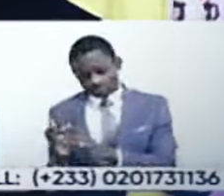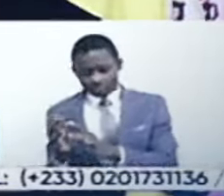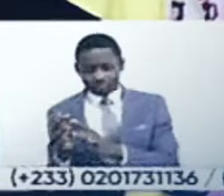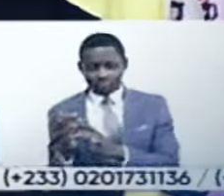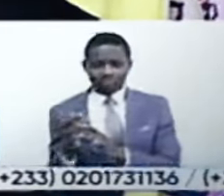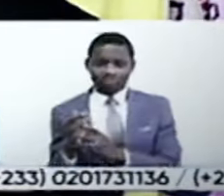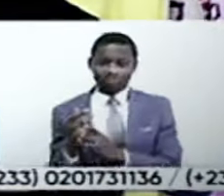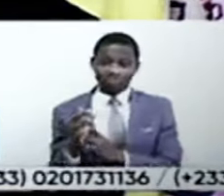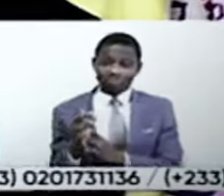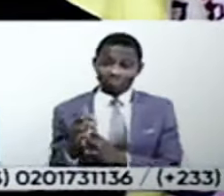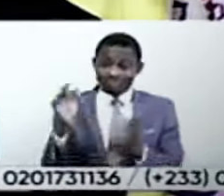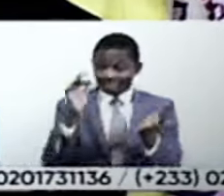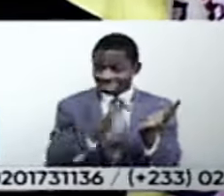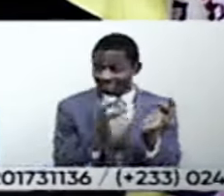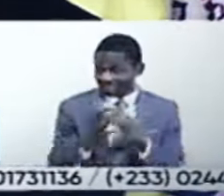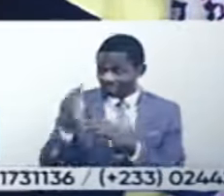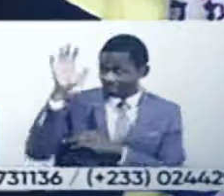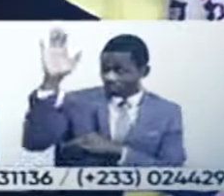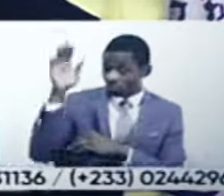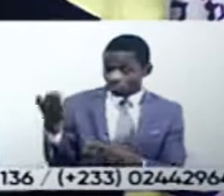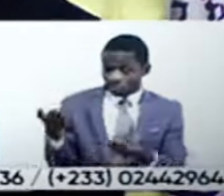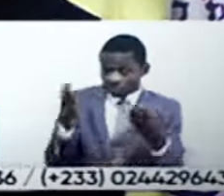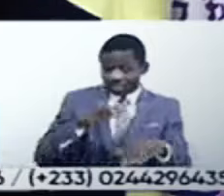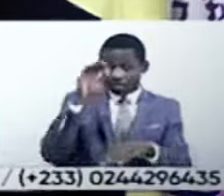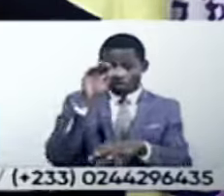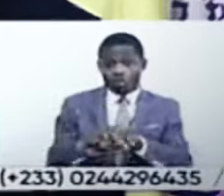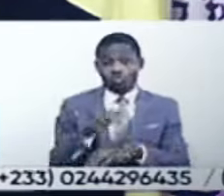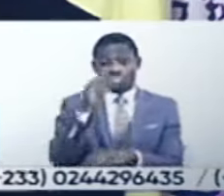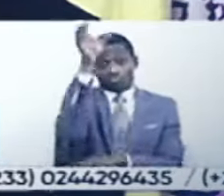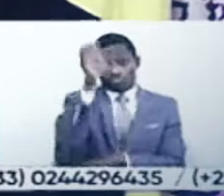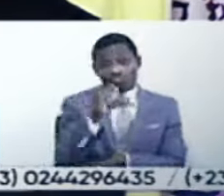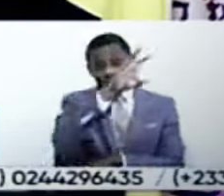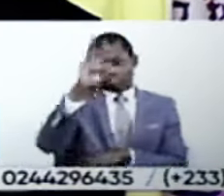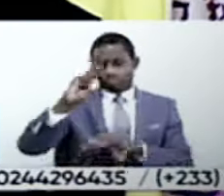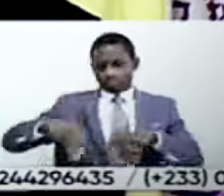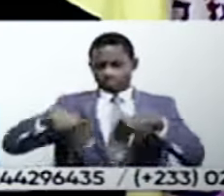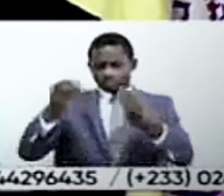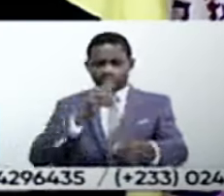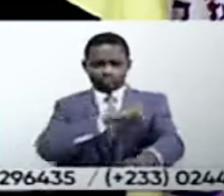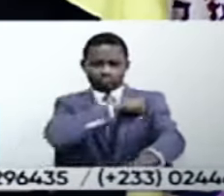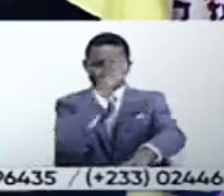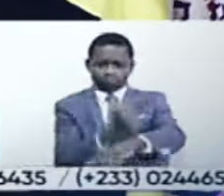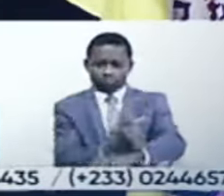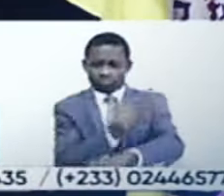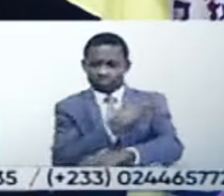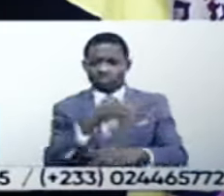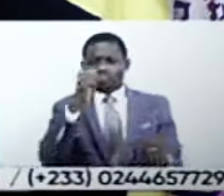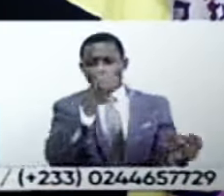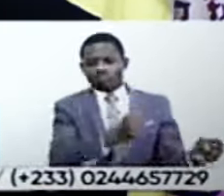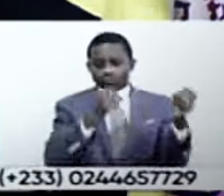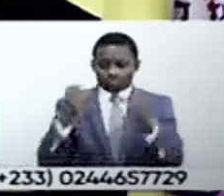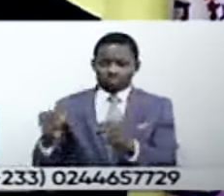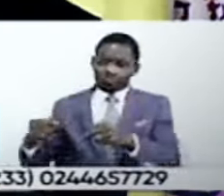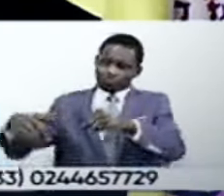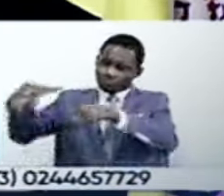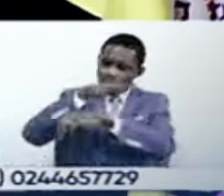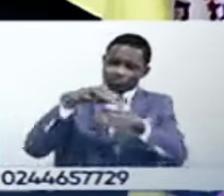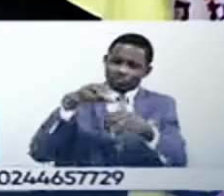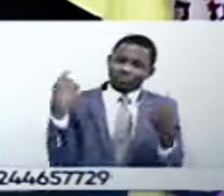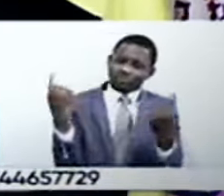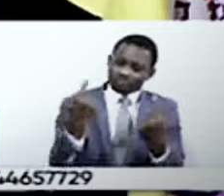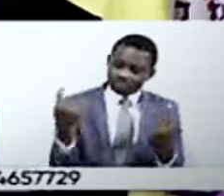His death on the cross gives us complete authority and power over sin, the world,